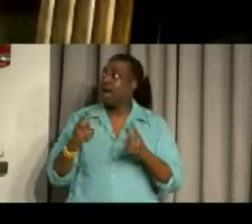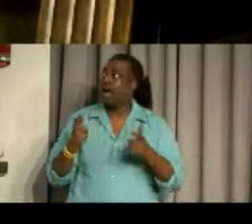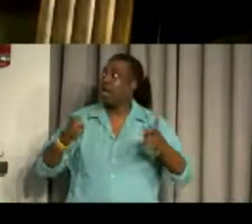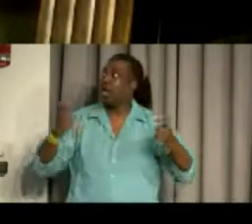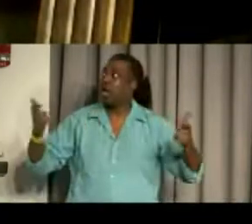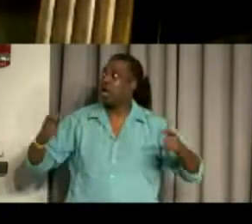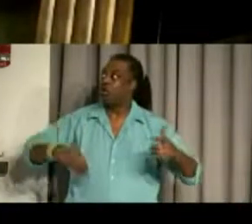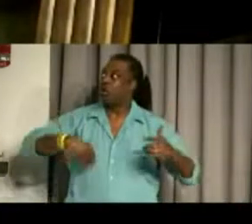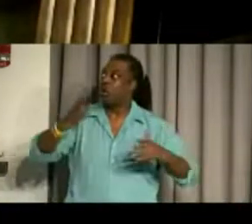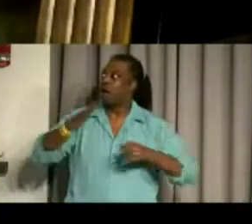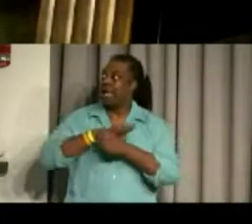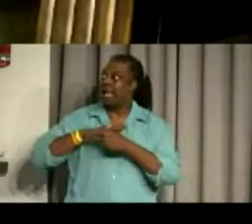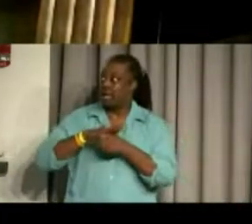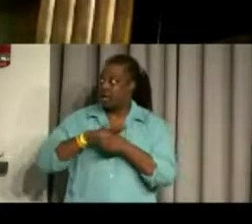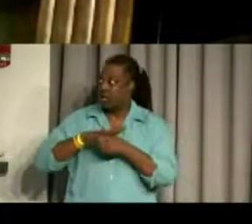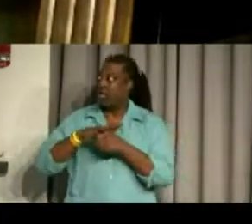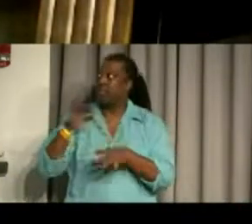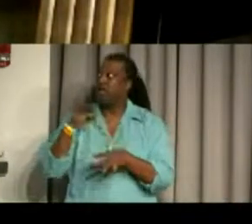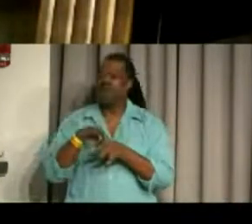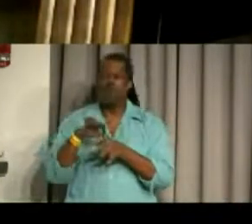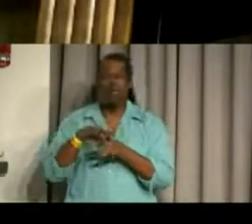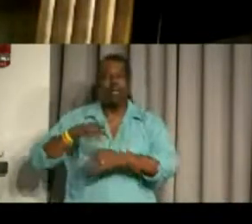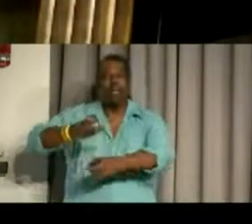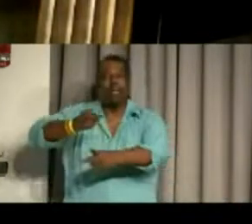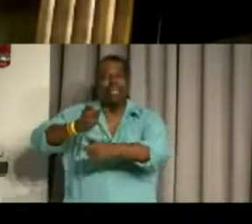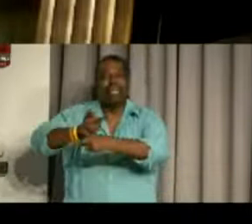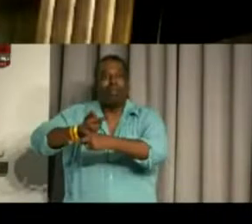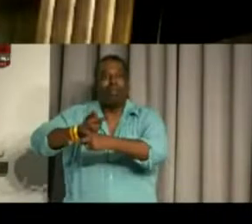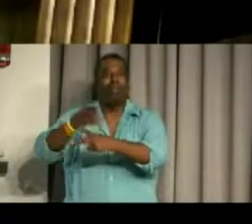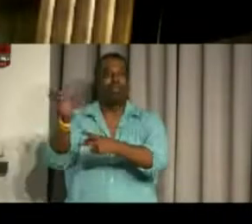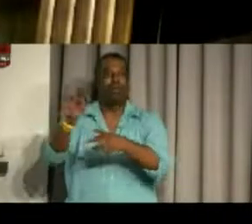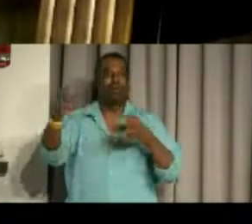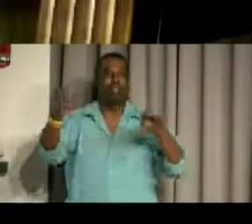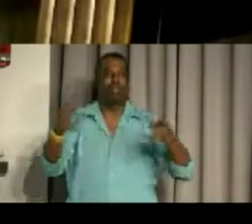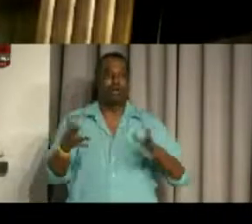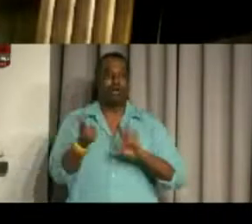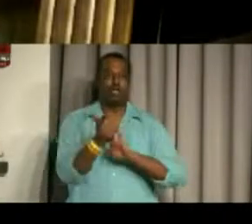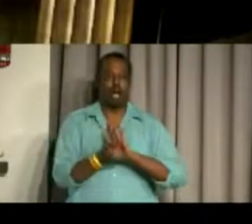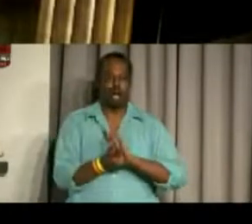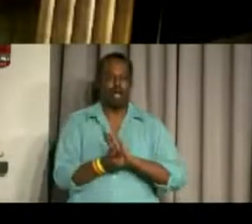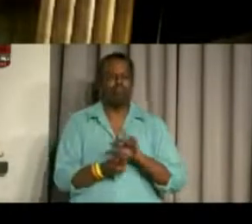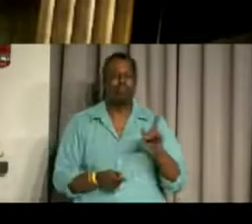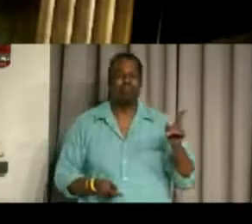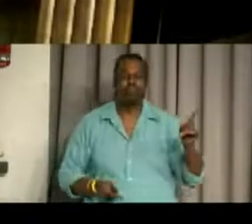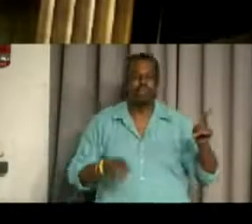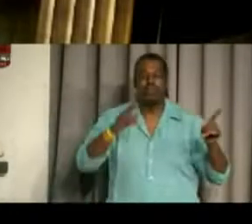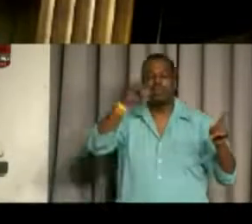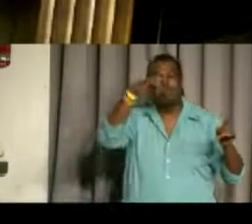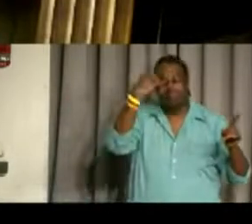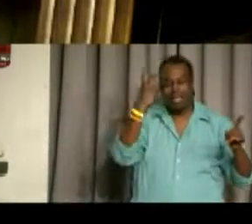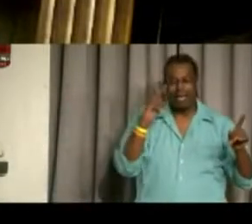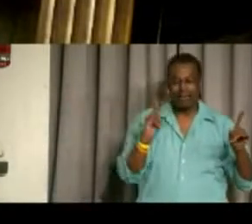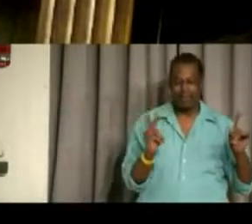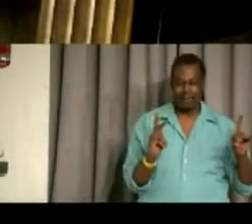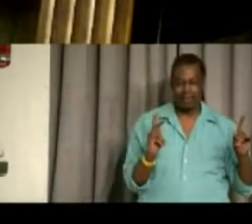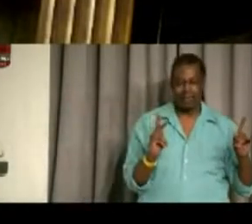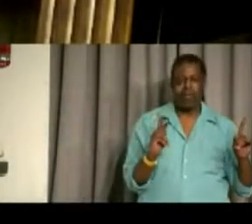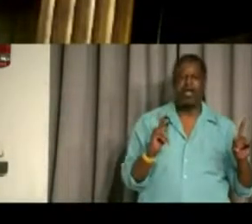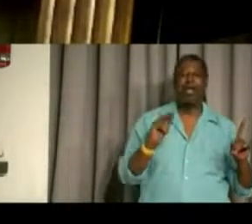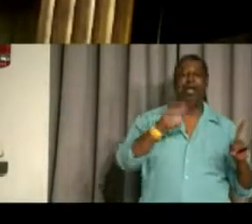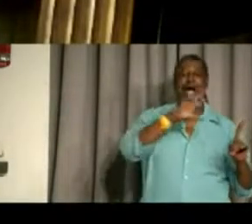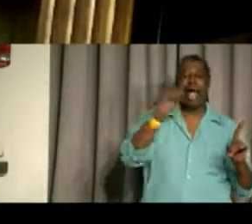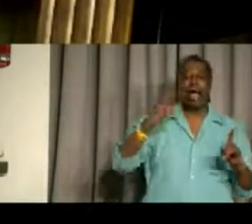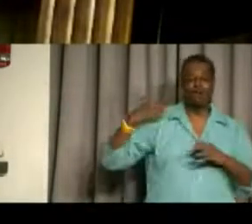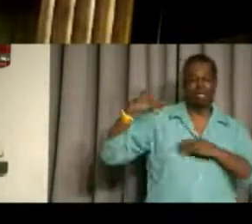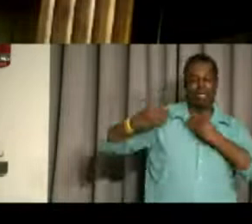state of Michigan voted to retain the emergency manager law, it was Black people, African descended people